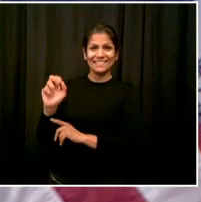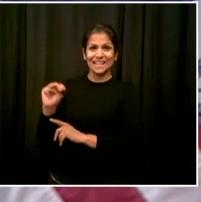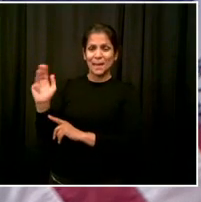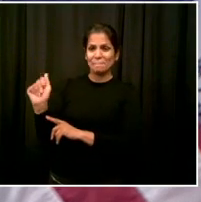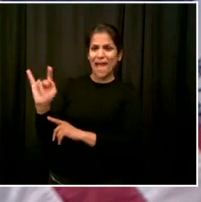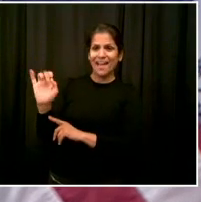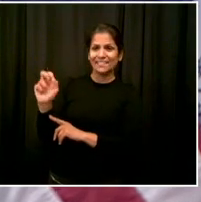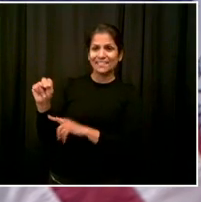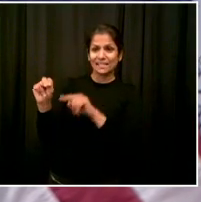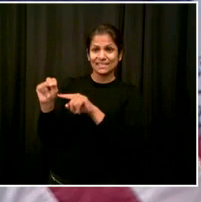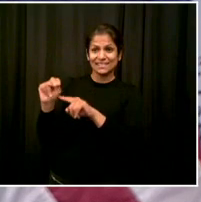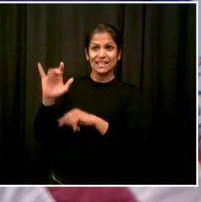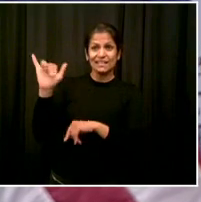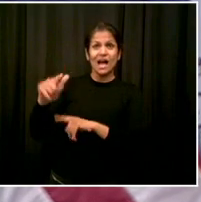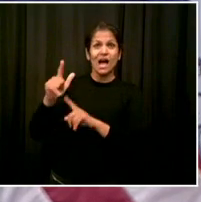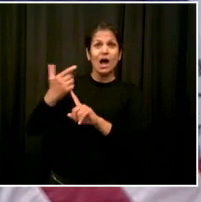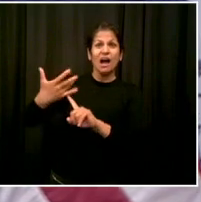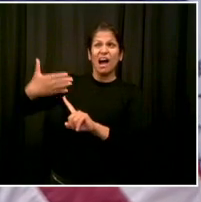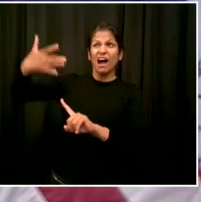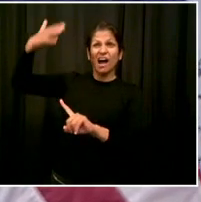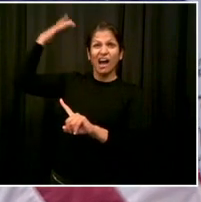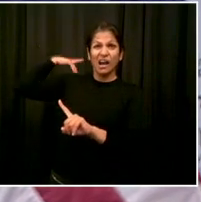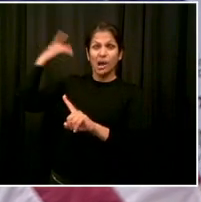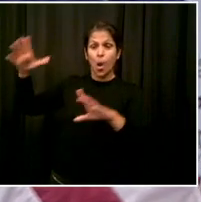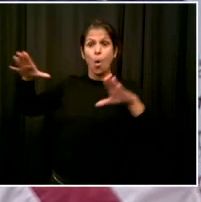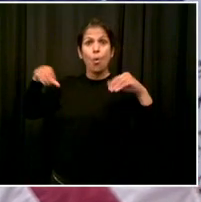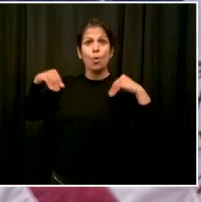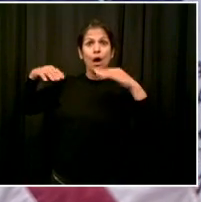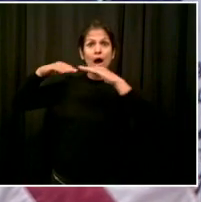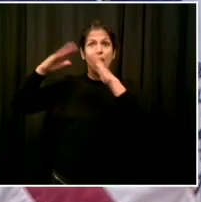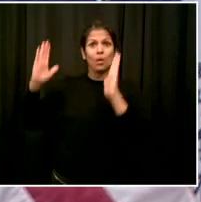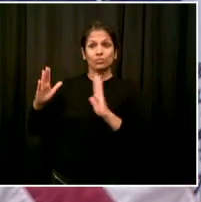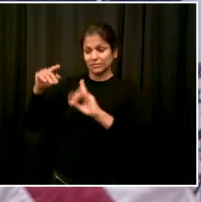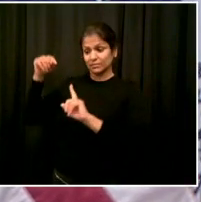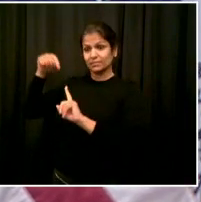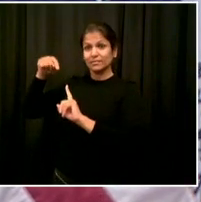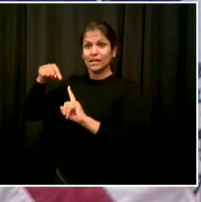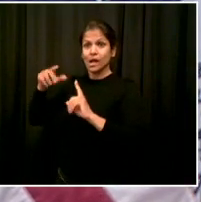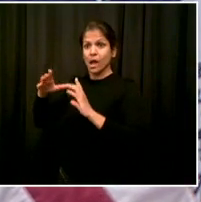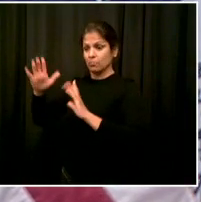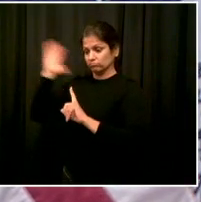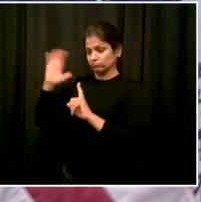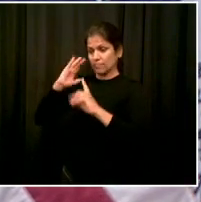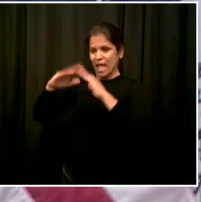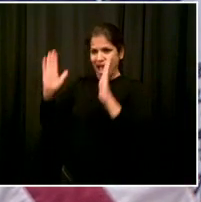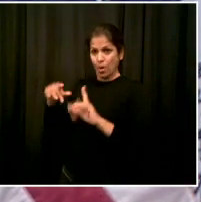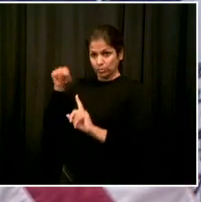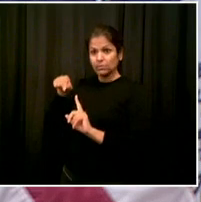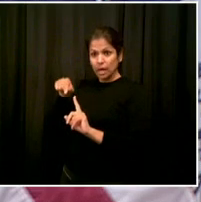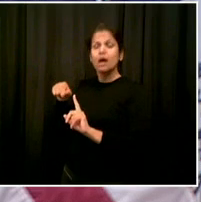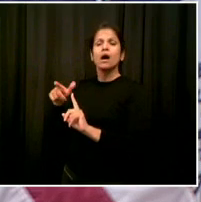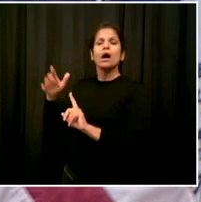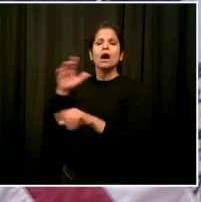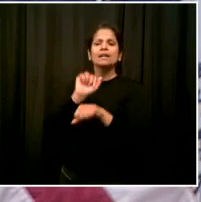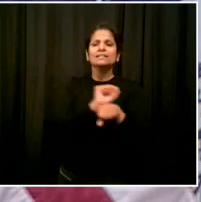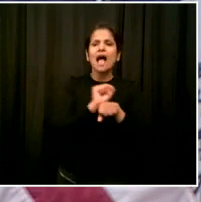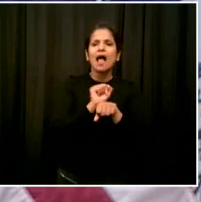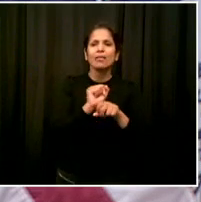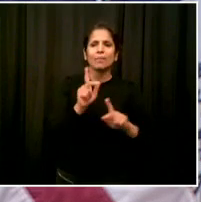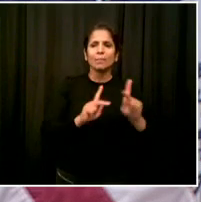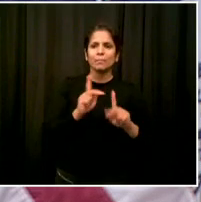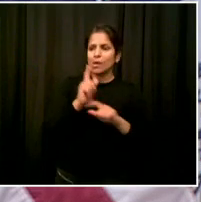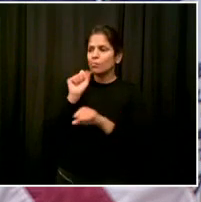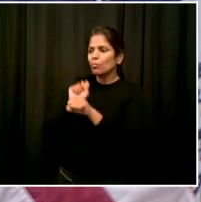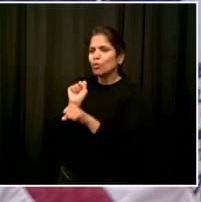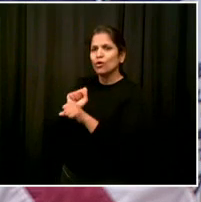Moses renovated the house for mayoral living quarters, would you move out? You know, Juliet, we have to look